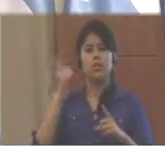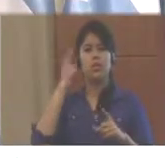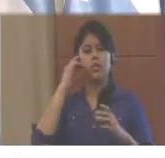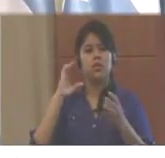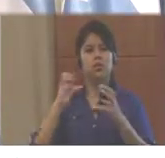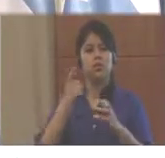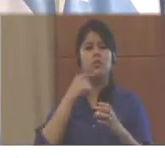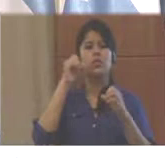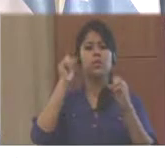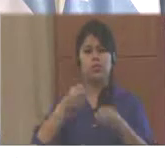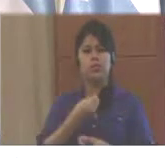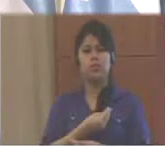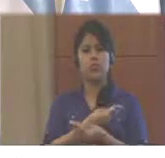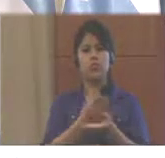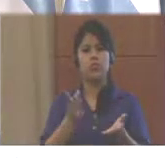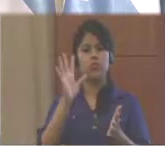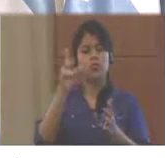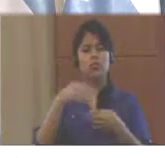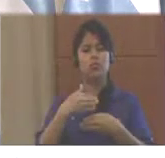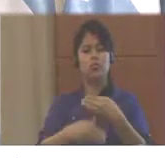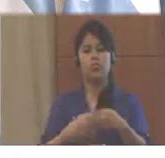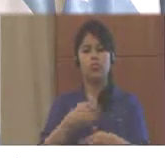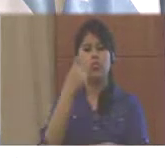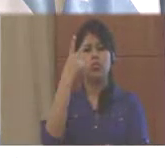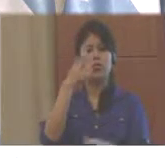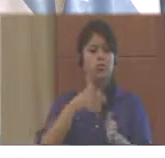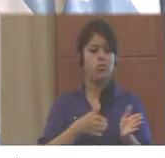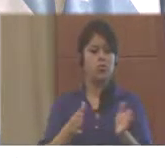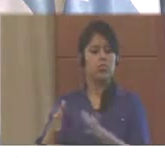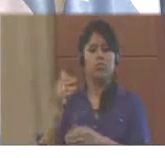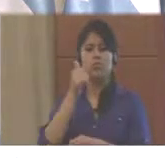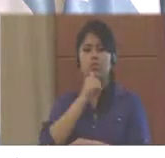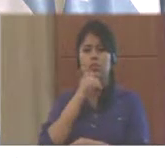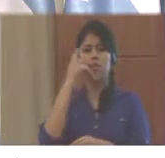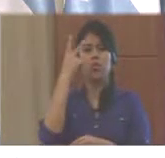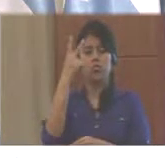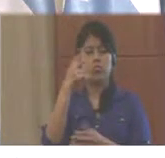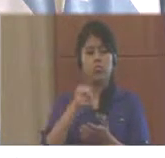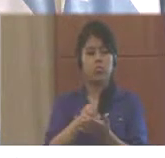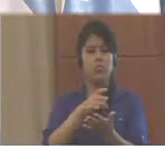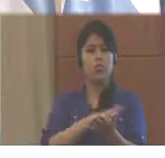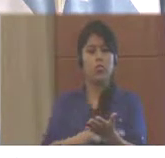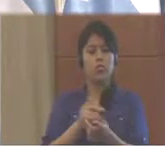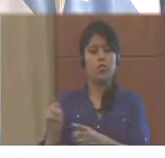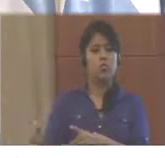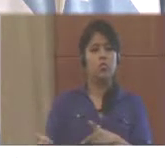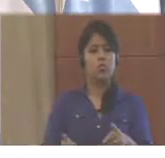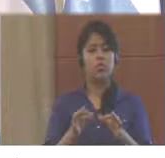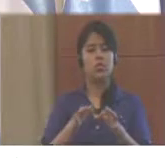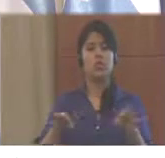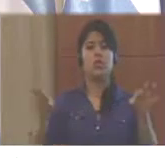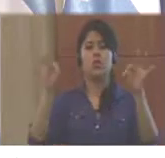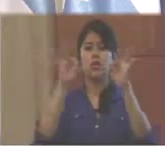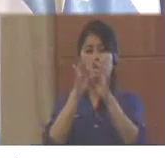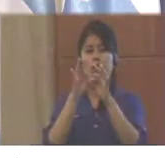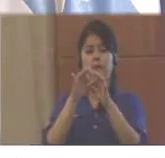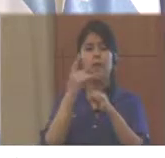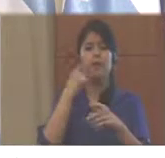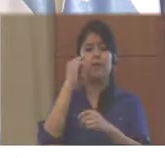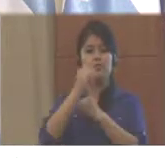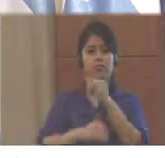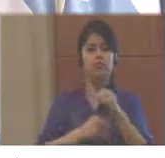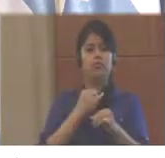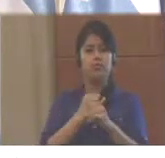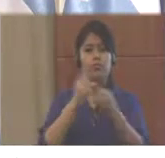key areas. There was an overall progress in the mainstreaming of disaster risk reduction at the sectoral level. Targeted sectors included